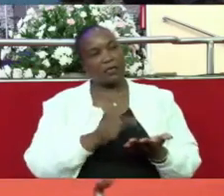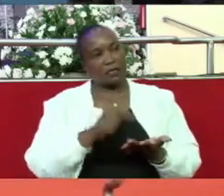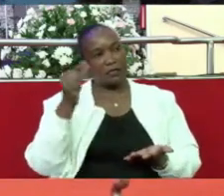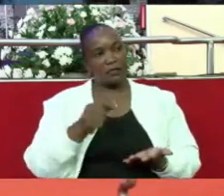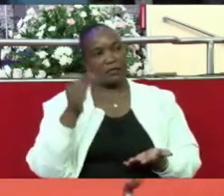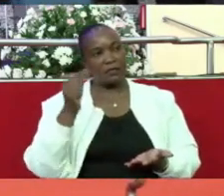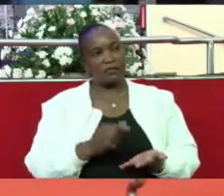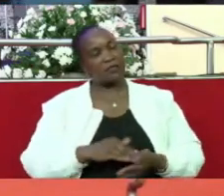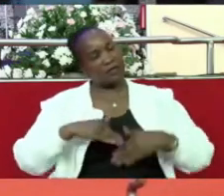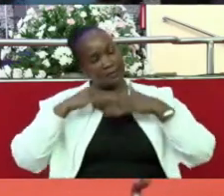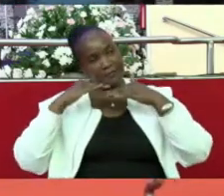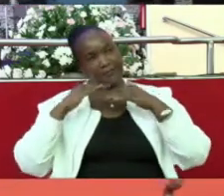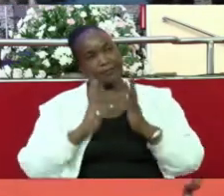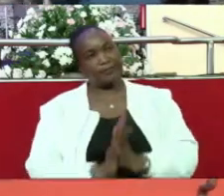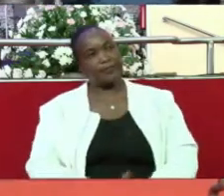into our situation,